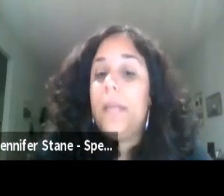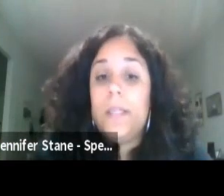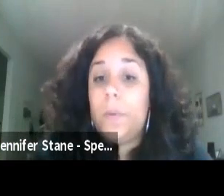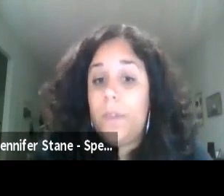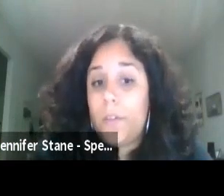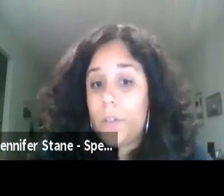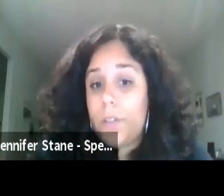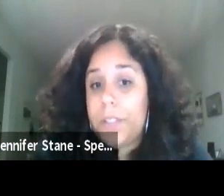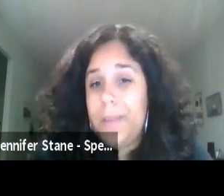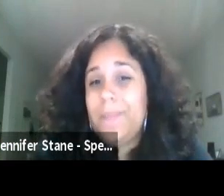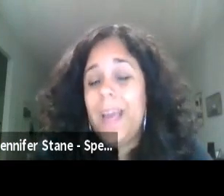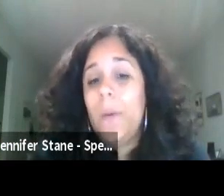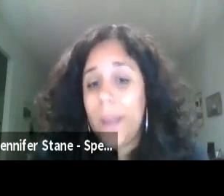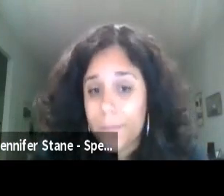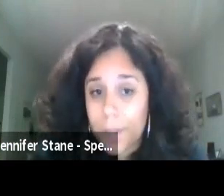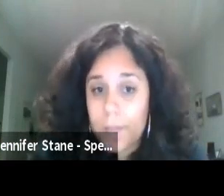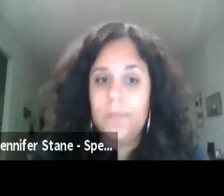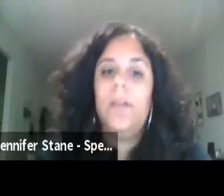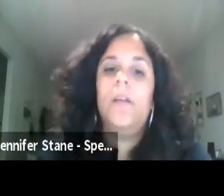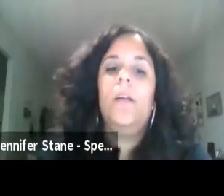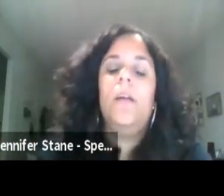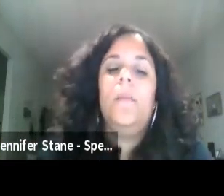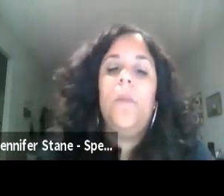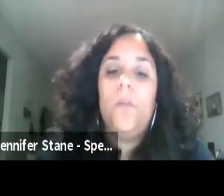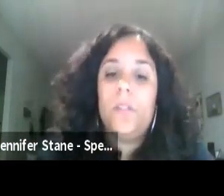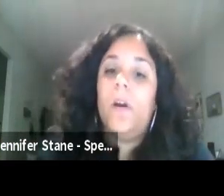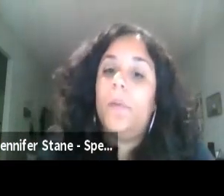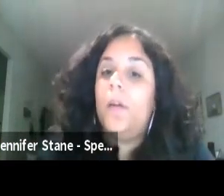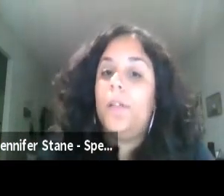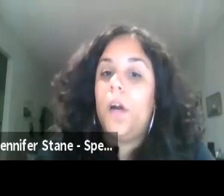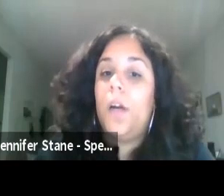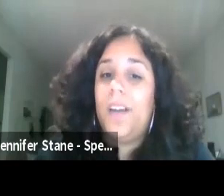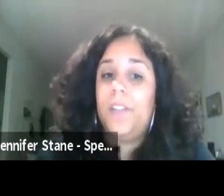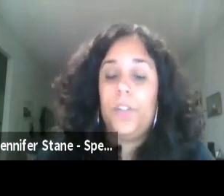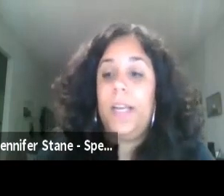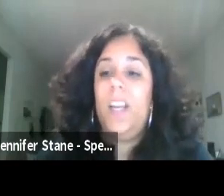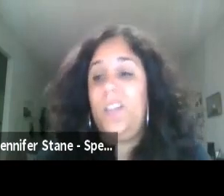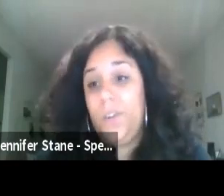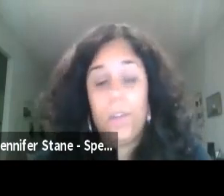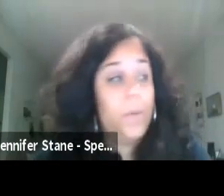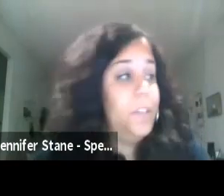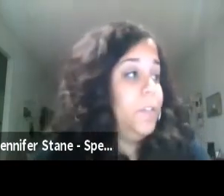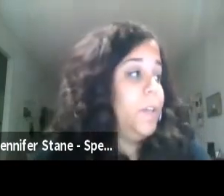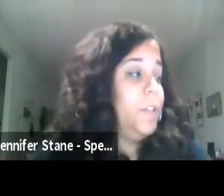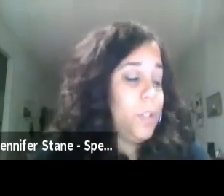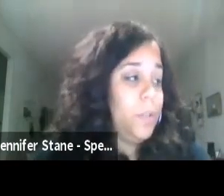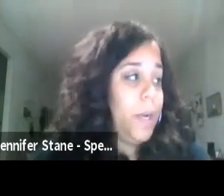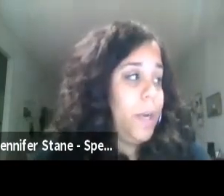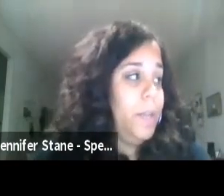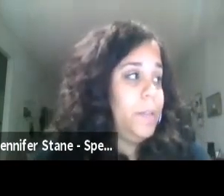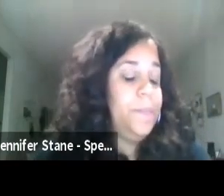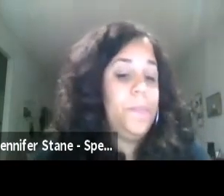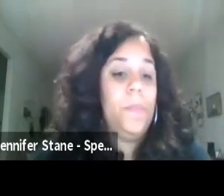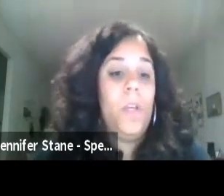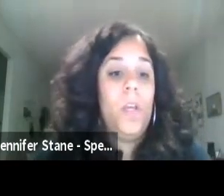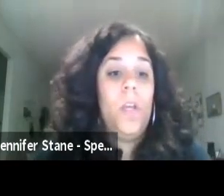with many dental providers across the state. However, most of our partners are concentrated in 2 to 3 general